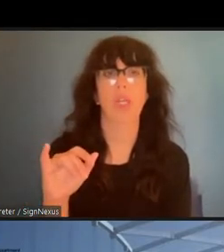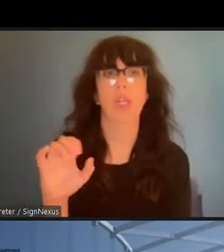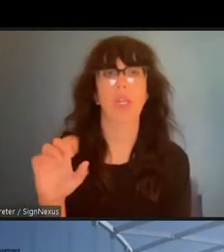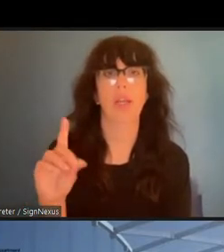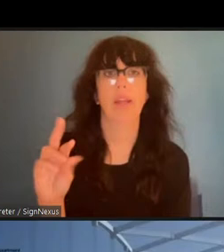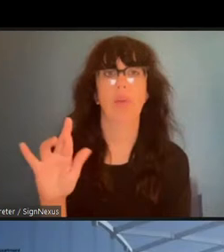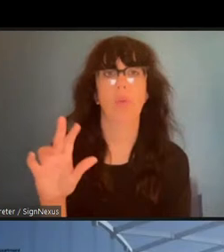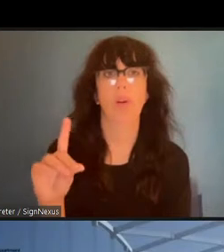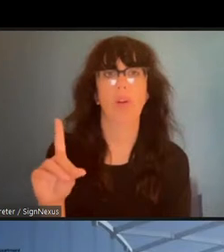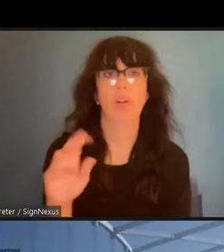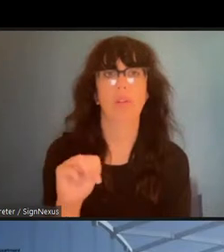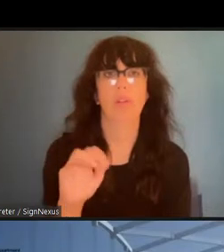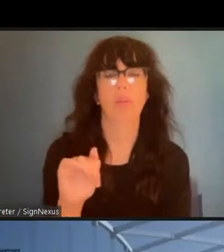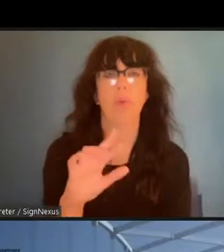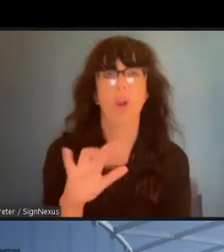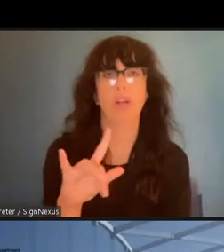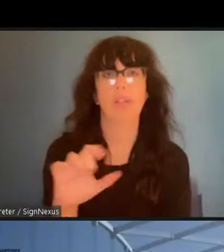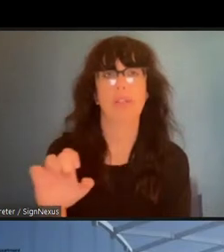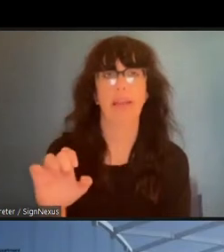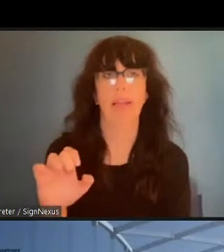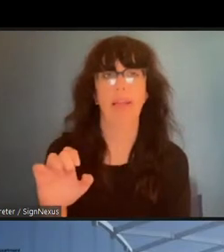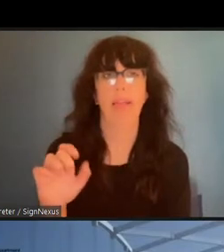marcel kaganaskaya